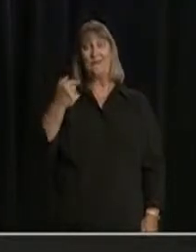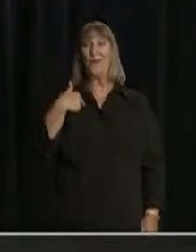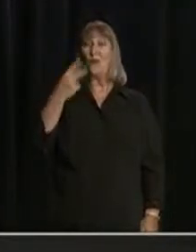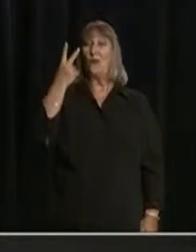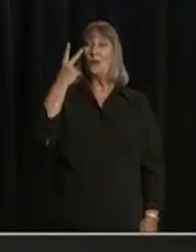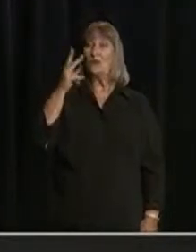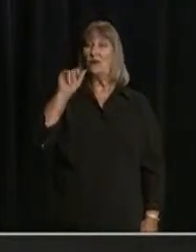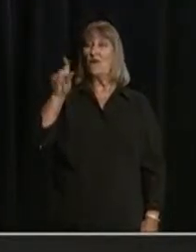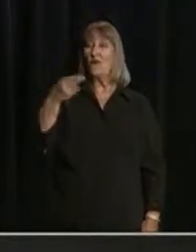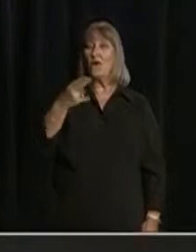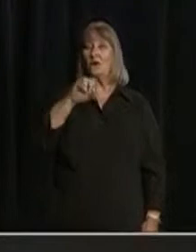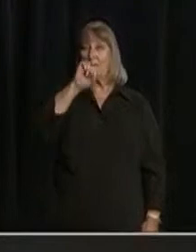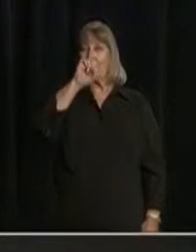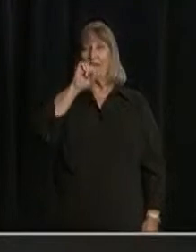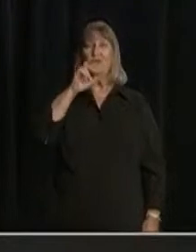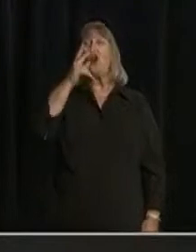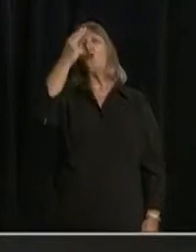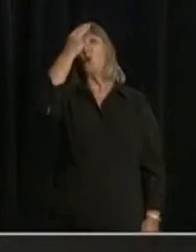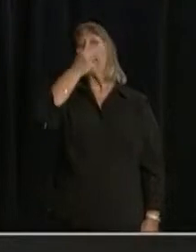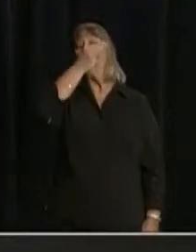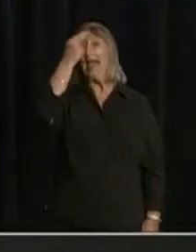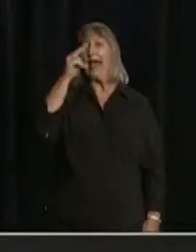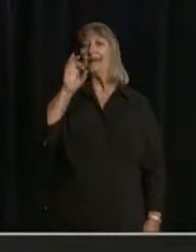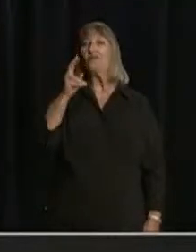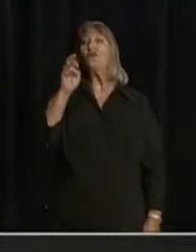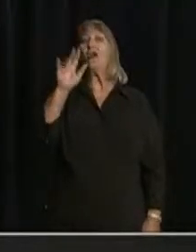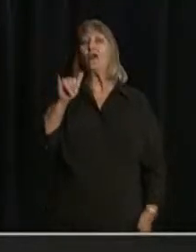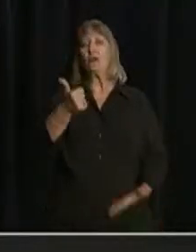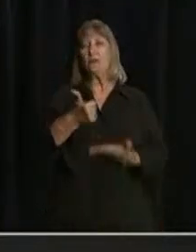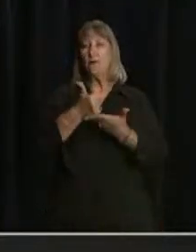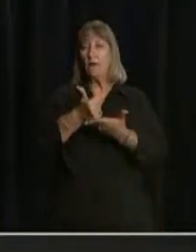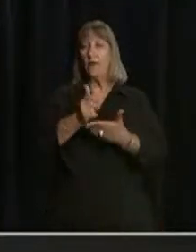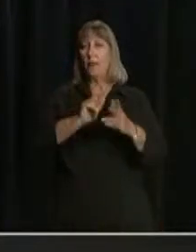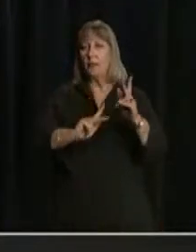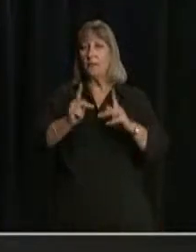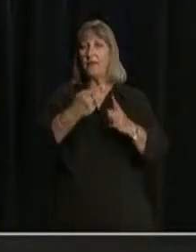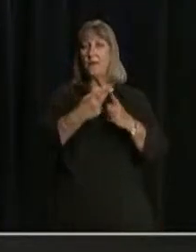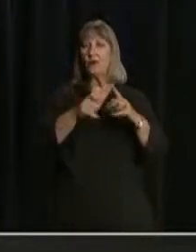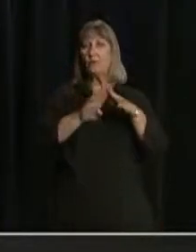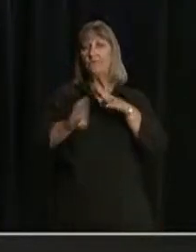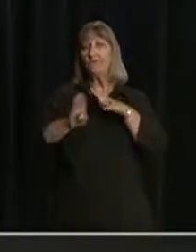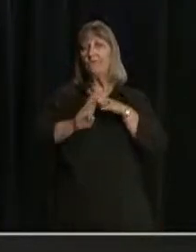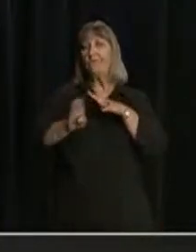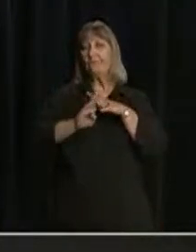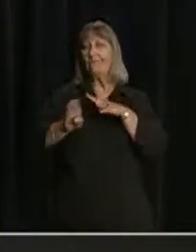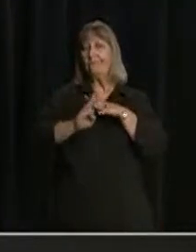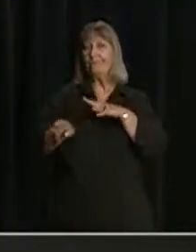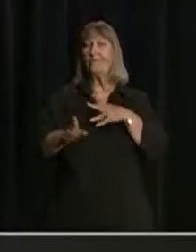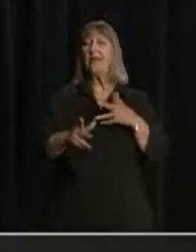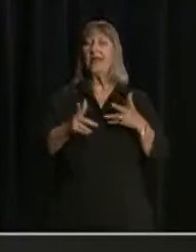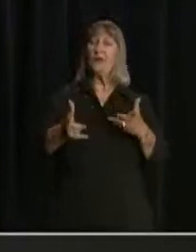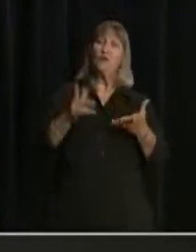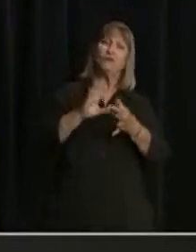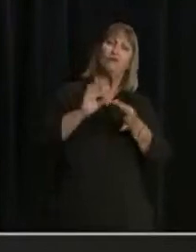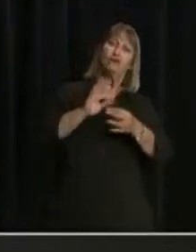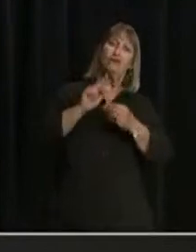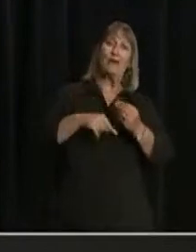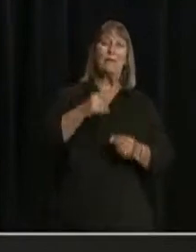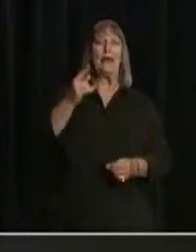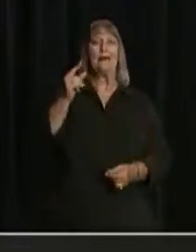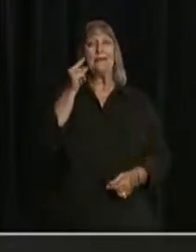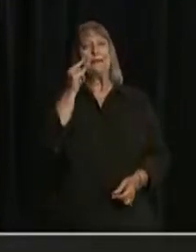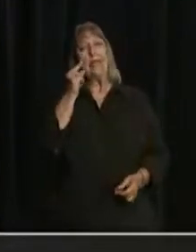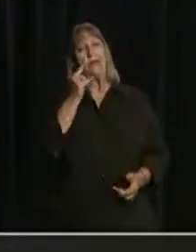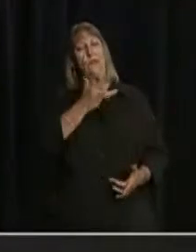or rather, Catholic Charities providing support to some of the people that are coming from Afghanistan. You know, you've talked about San Antonio being a compassionate